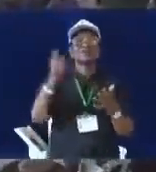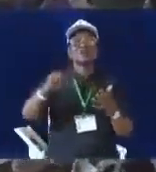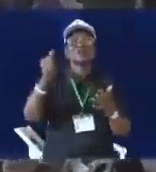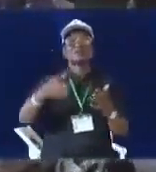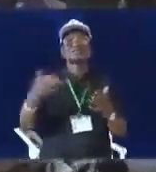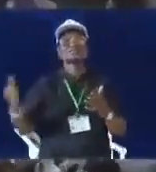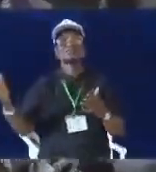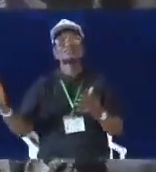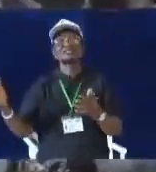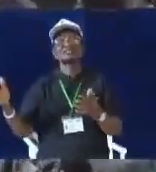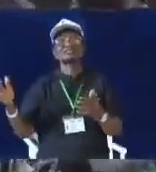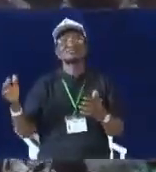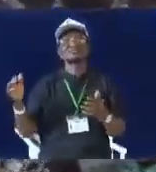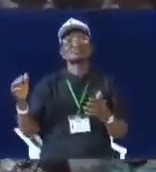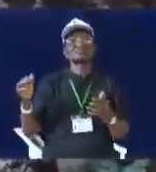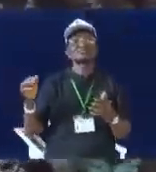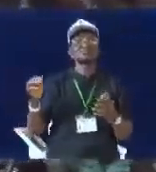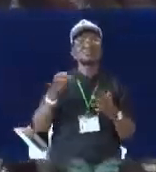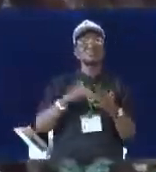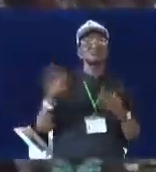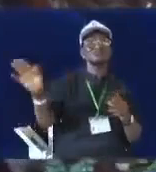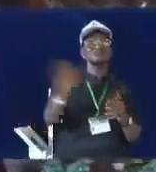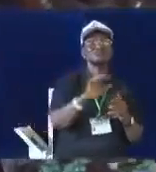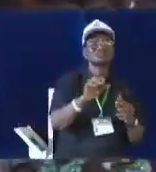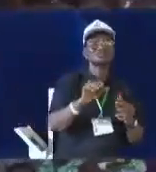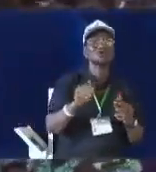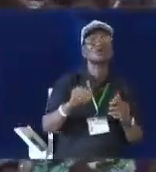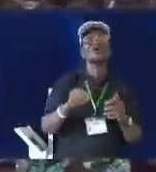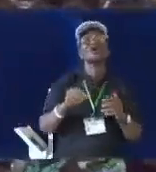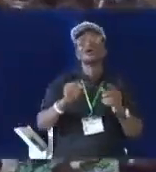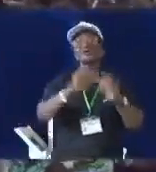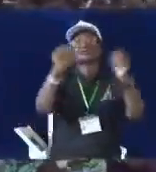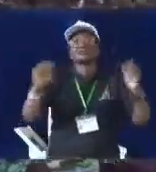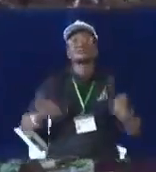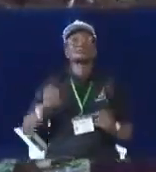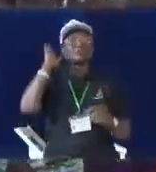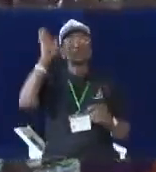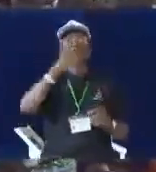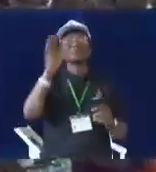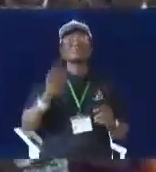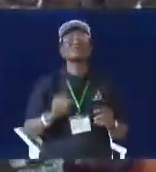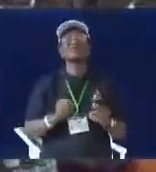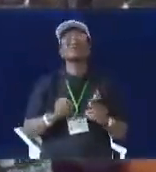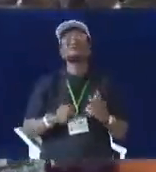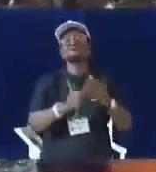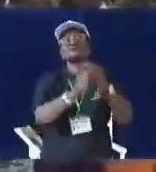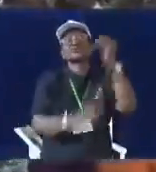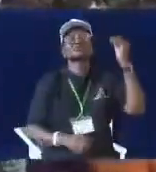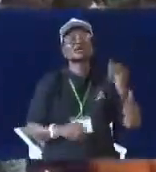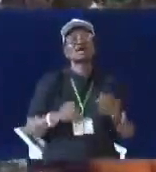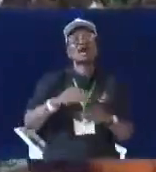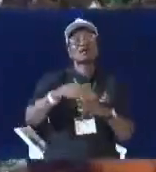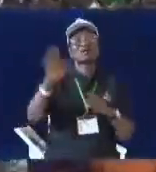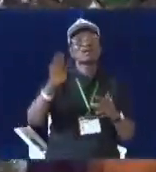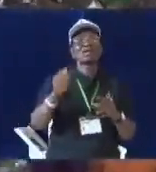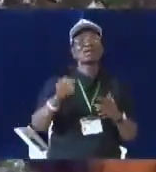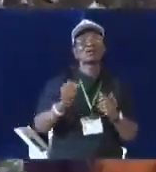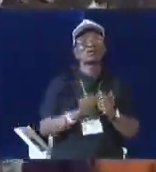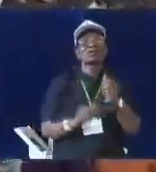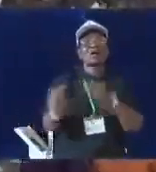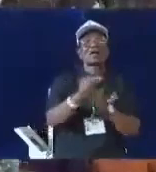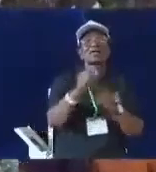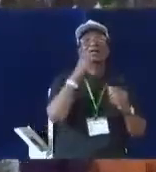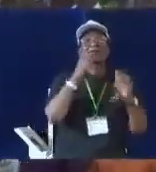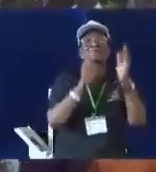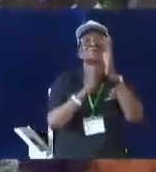Anything that should not be in your system will be forced away. Go ahead, praise Him. Like you